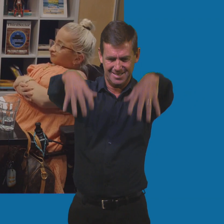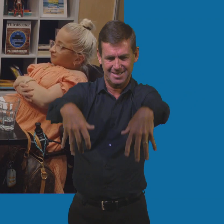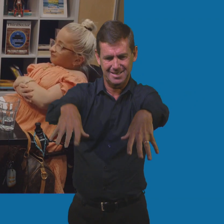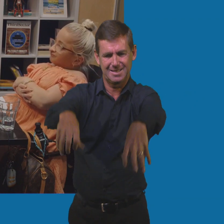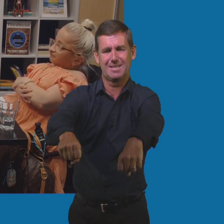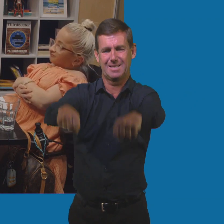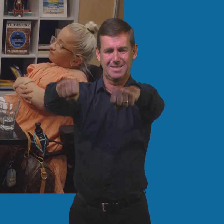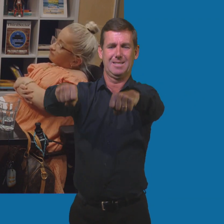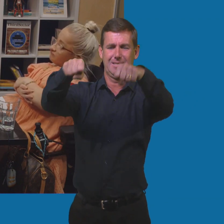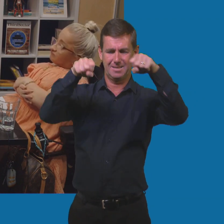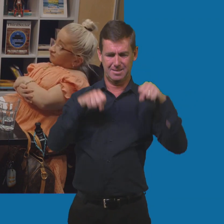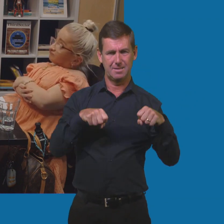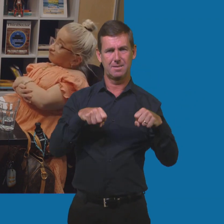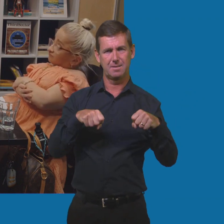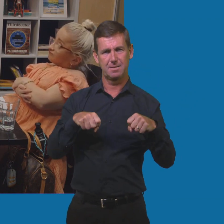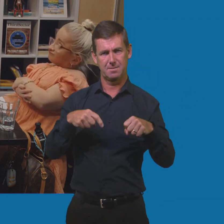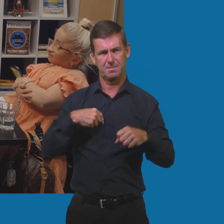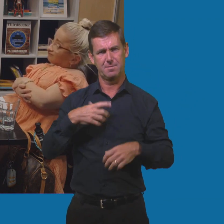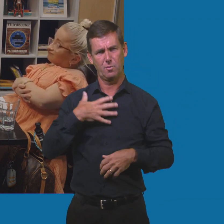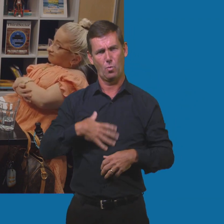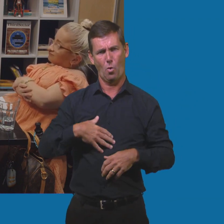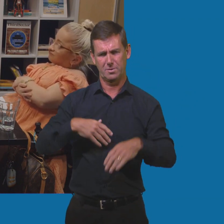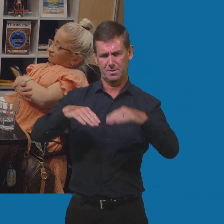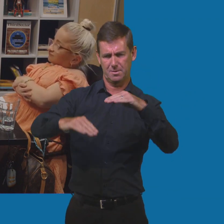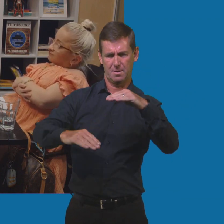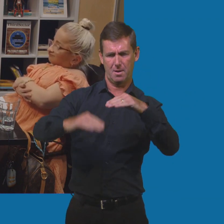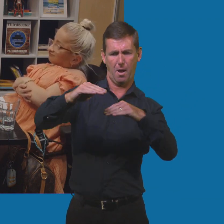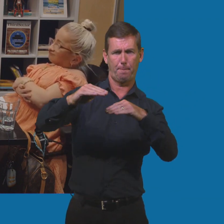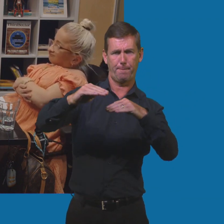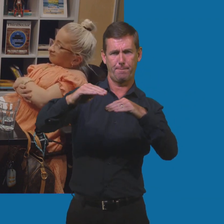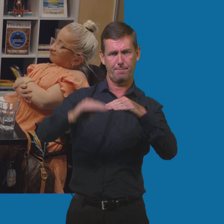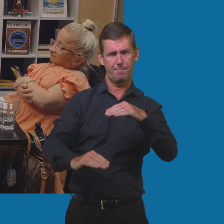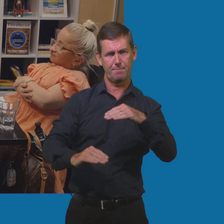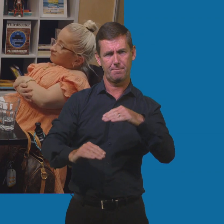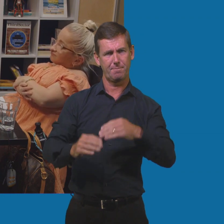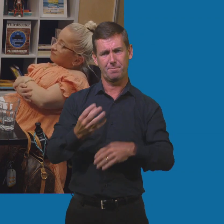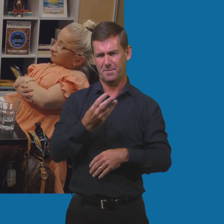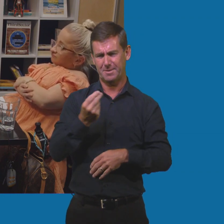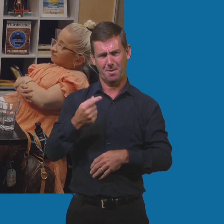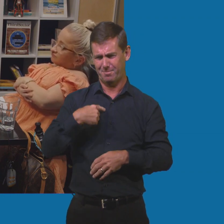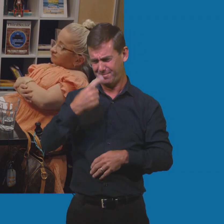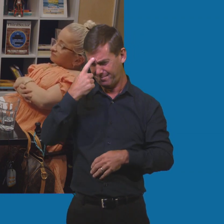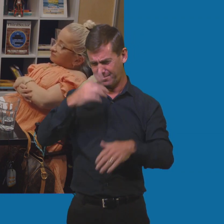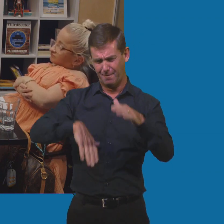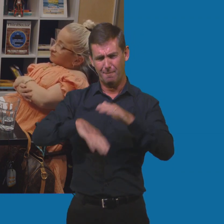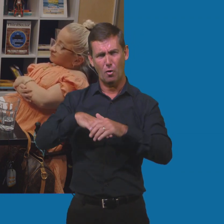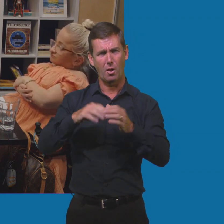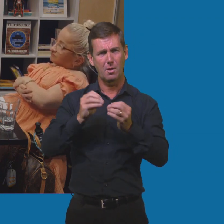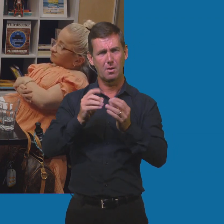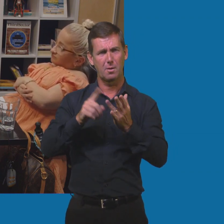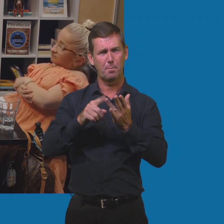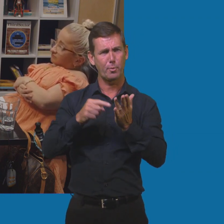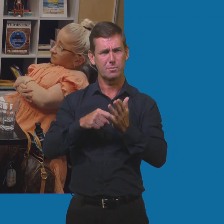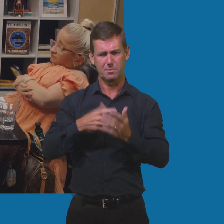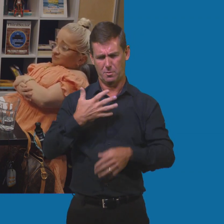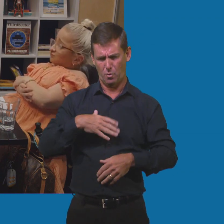high boot lip. Now, while you do want sometimes to have that extra boot space, a lot of the time you're not filling your boot entirely, and it's easier if it's just in line with the